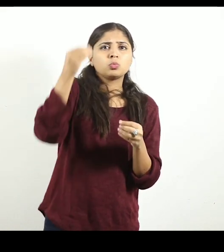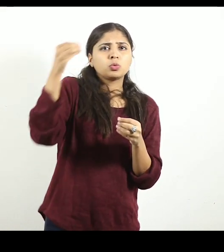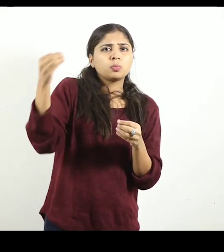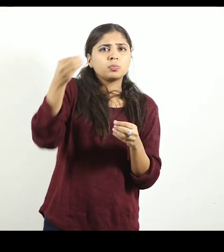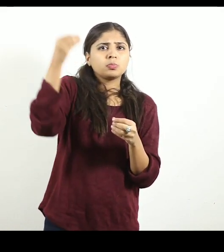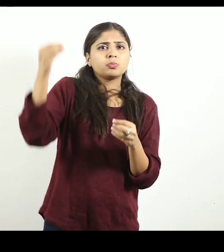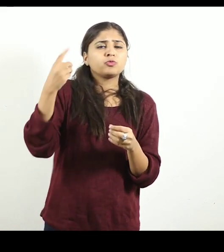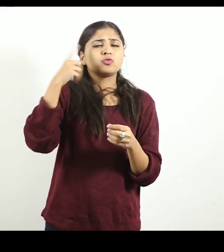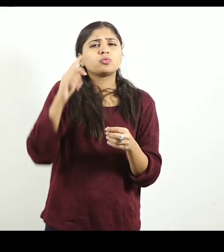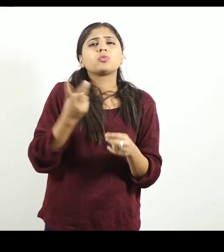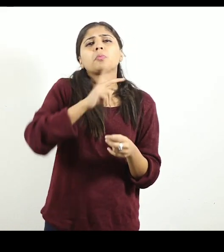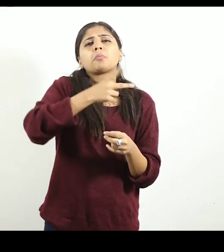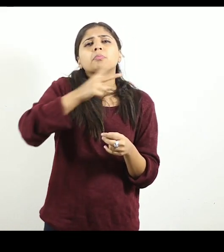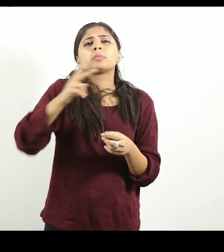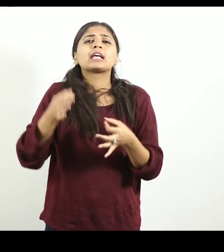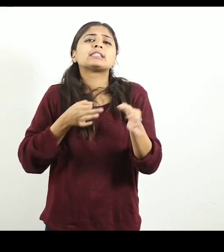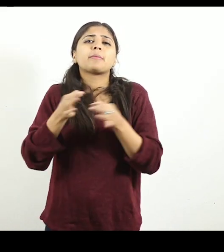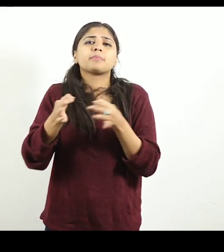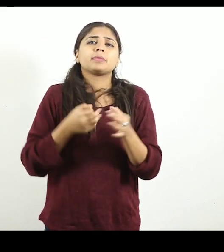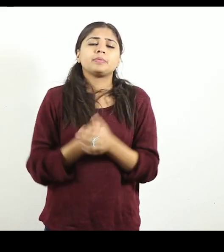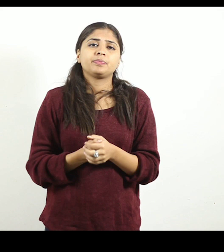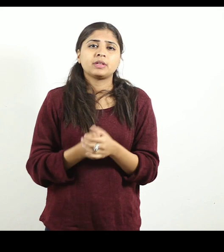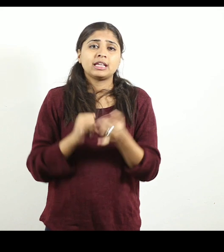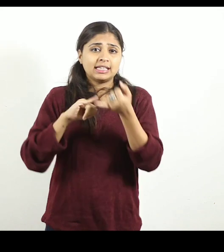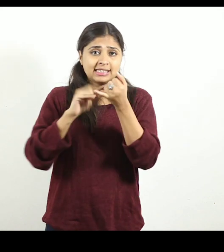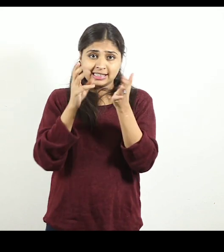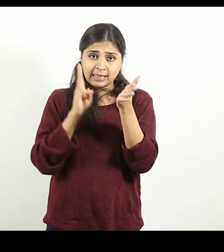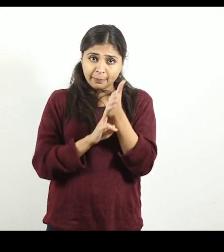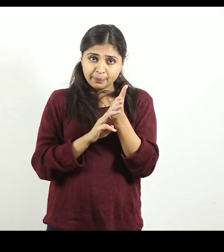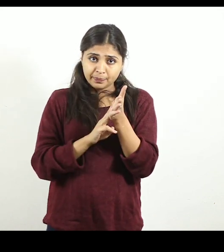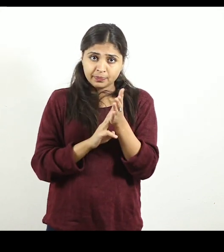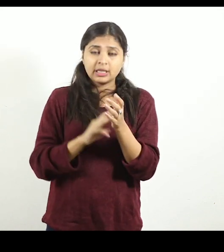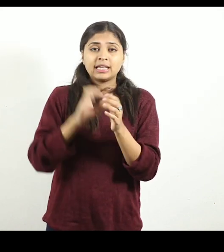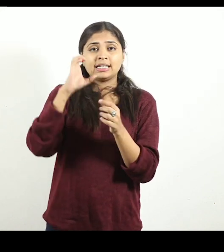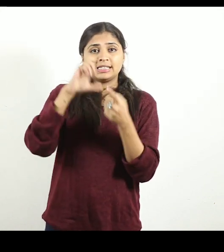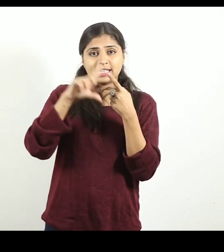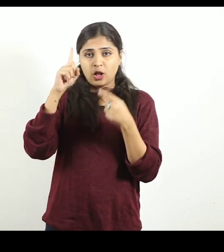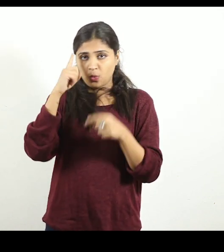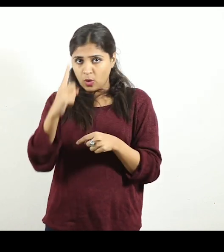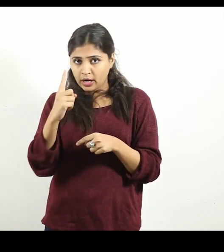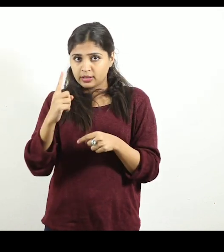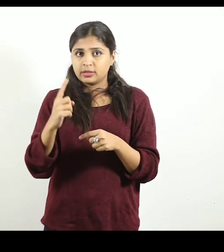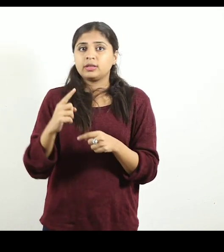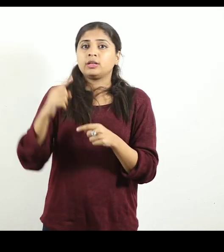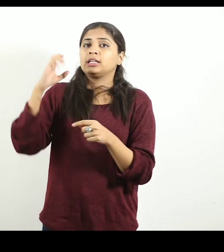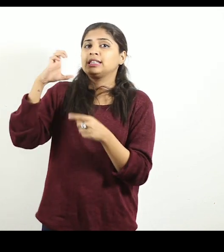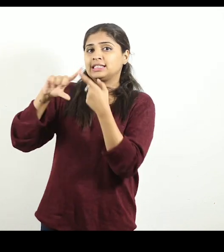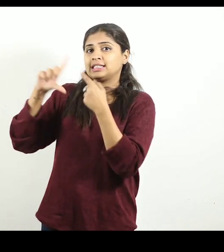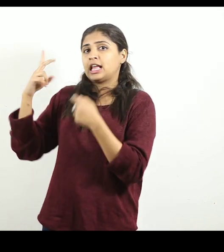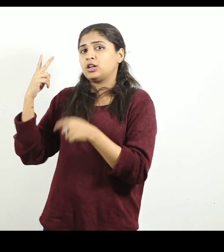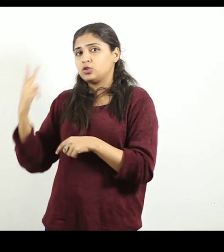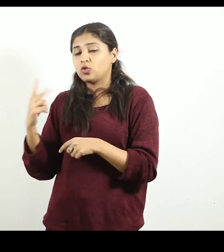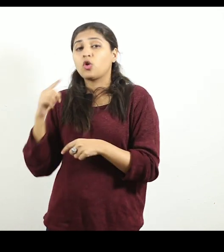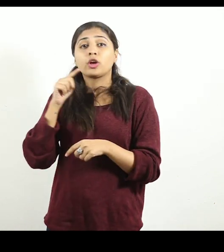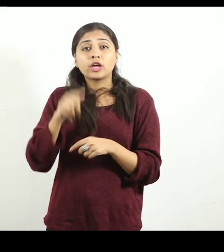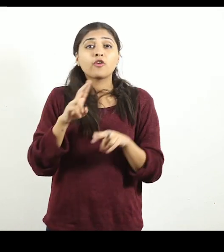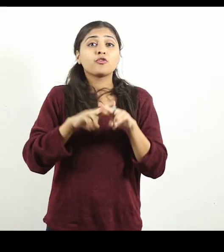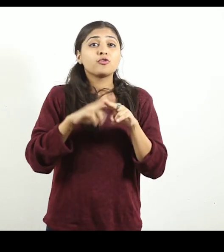1, comma cell 2 bracket close is the formula that can add the value in multiple cells.